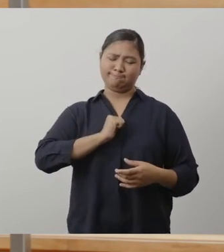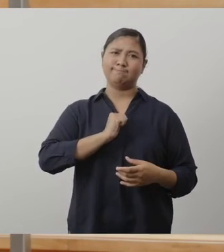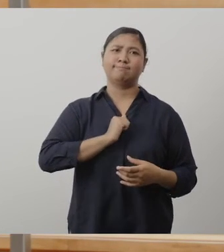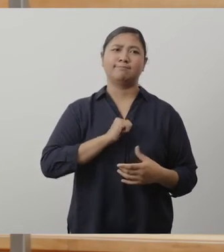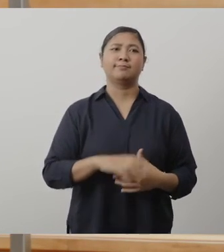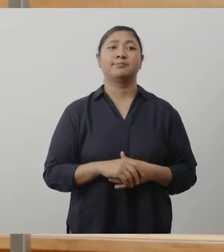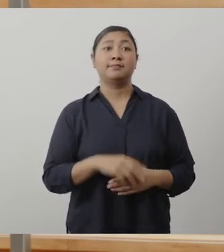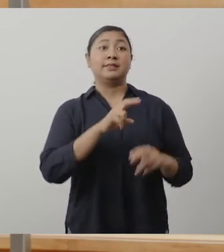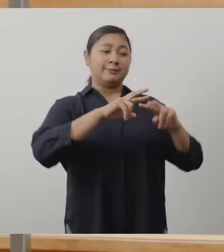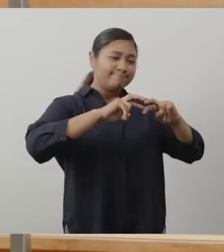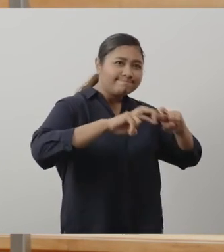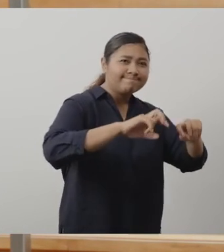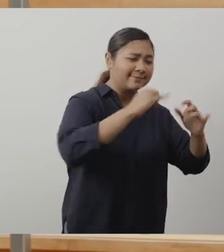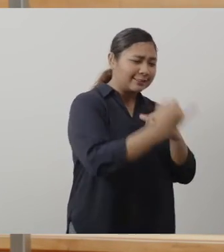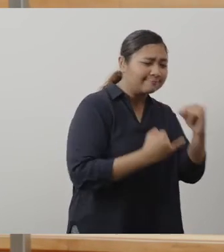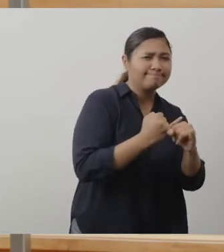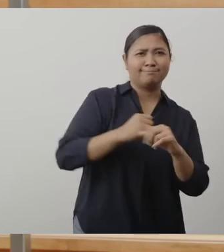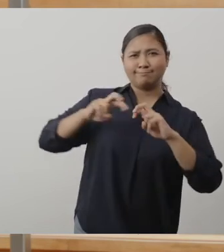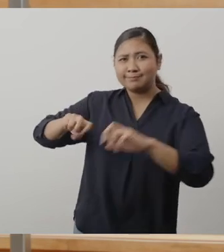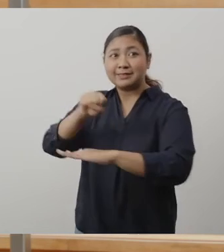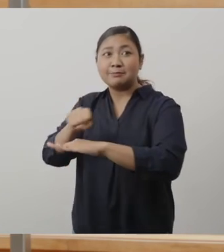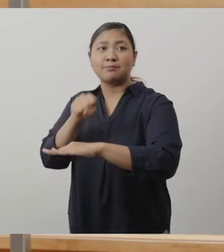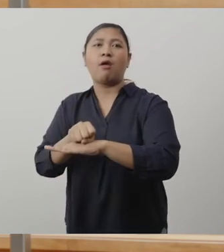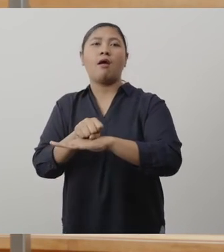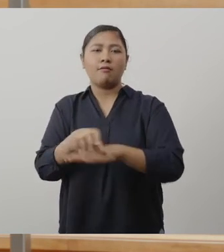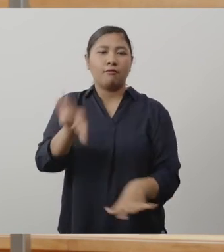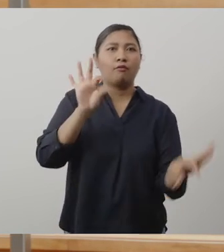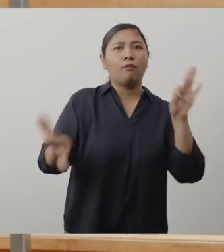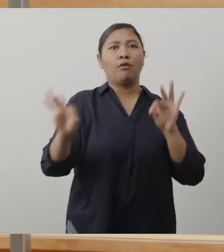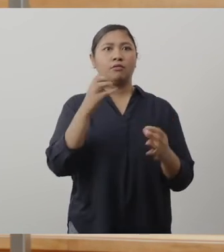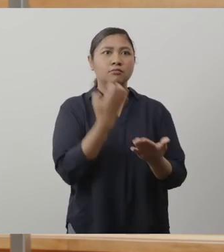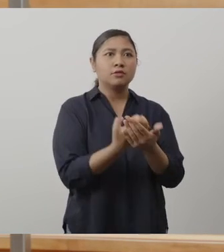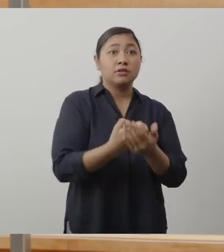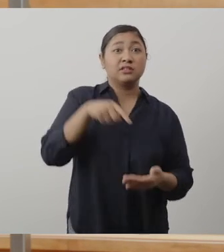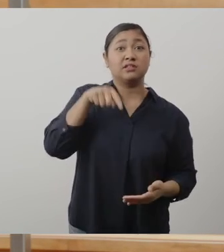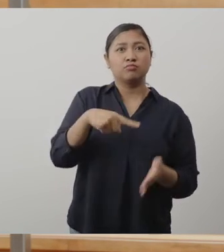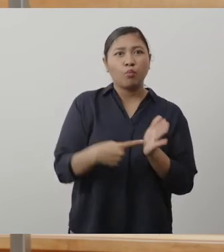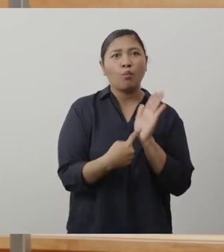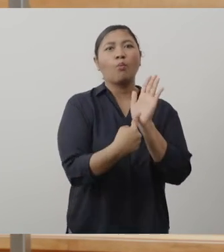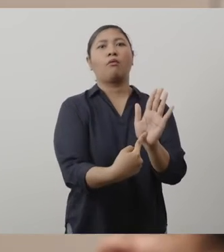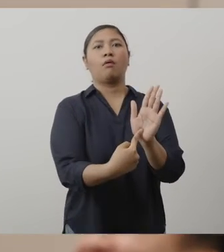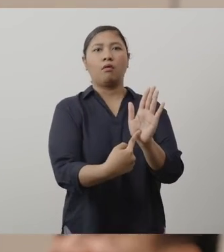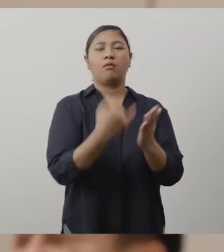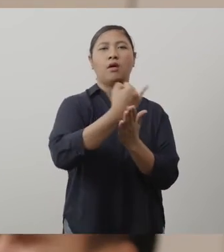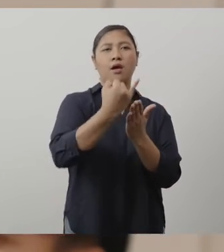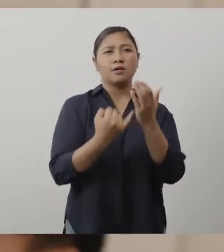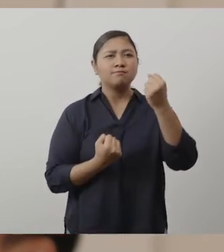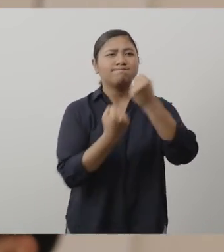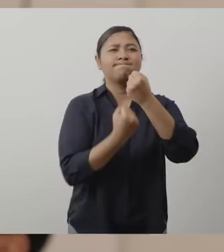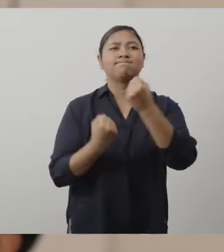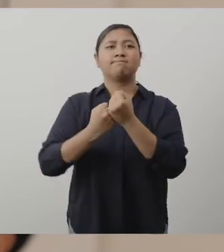has generated a wealth of evidence that support the efficacy of arts for health and mental health promotion, as well as